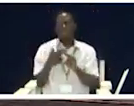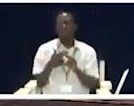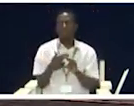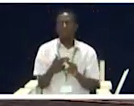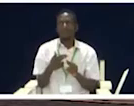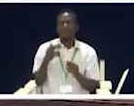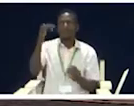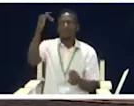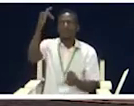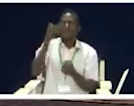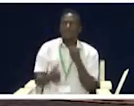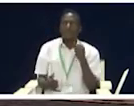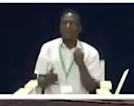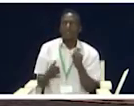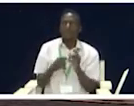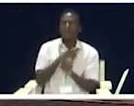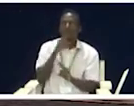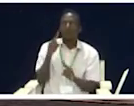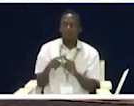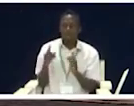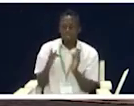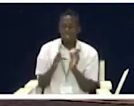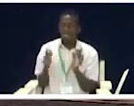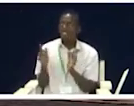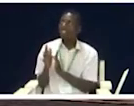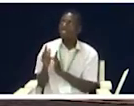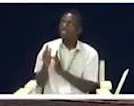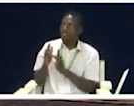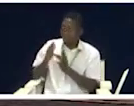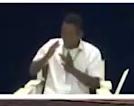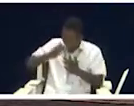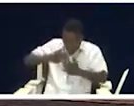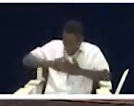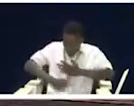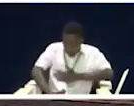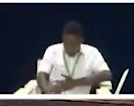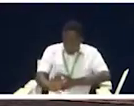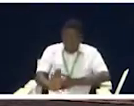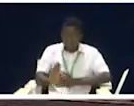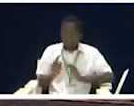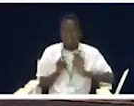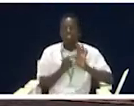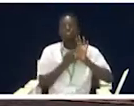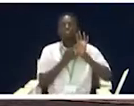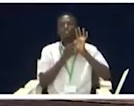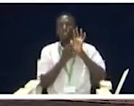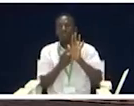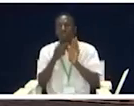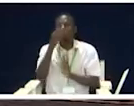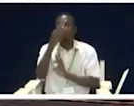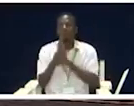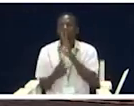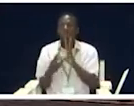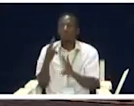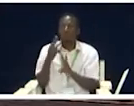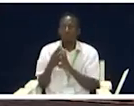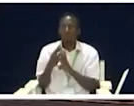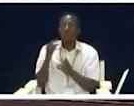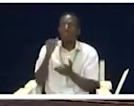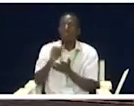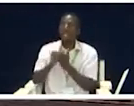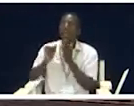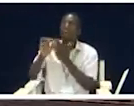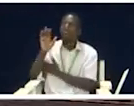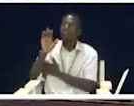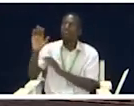And finally, when Jesus came, he showed the whole world that if God could do all of the wonders you have heard